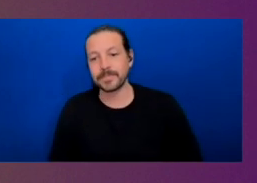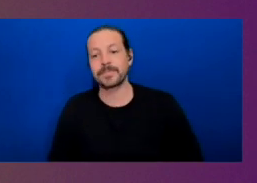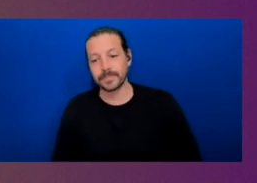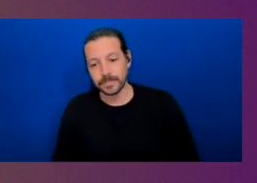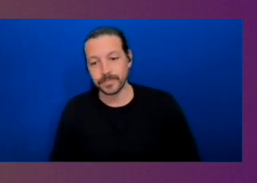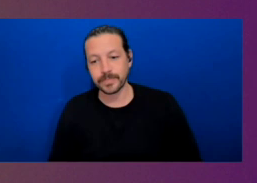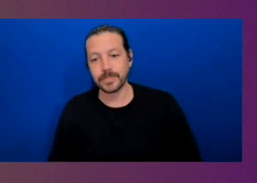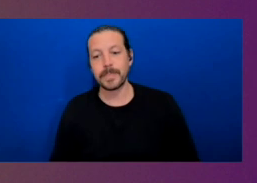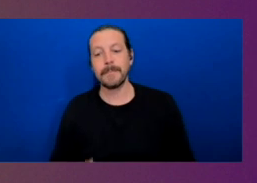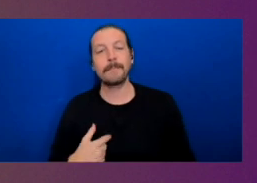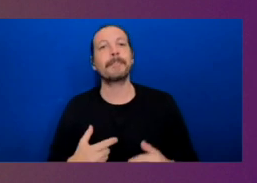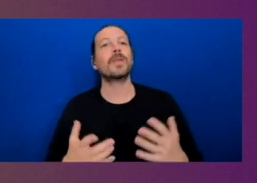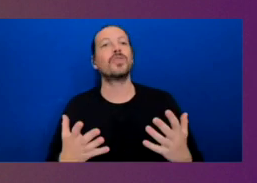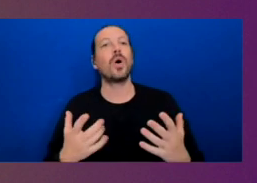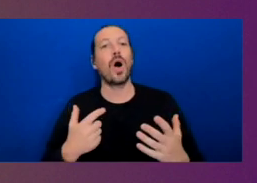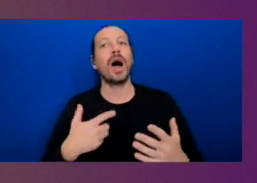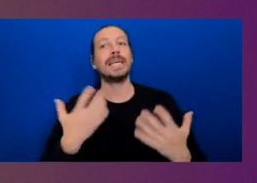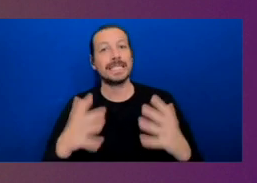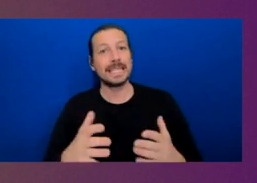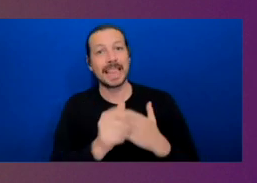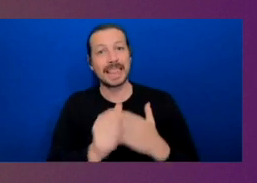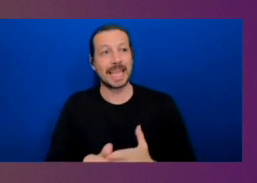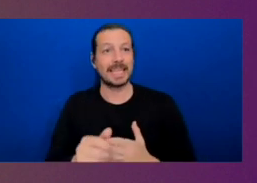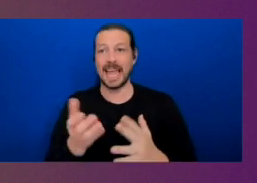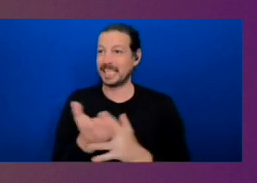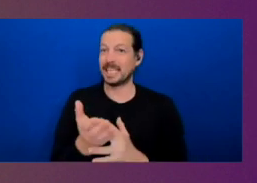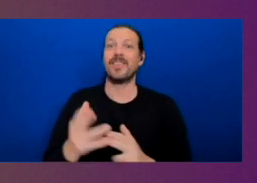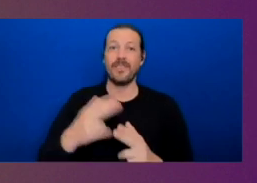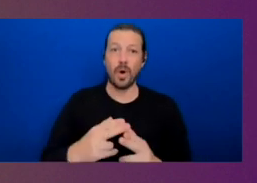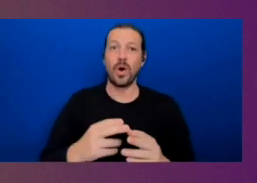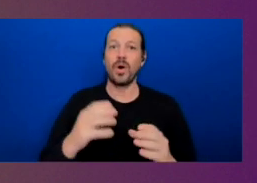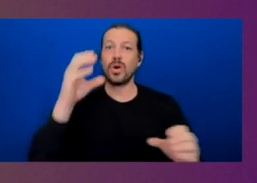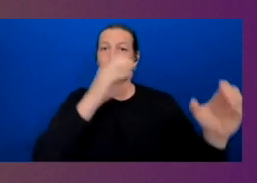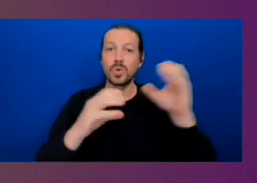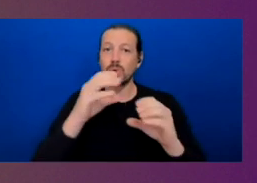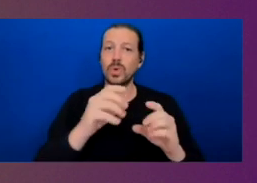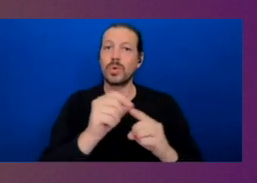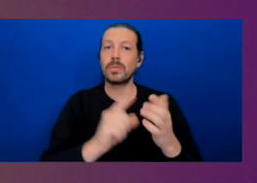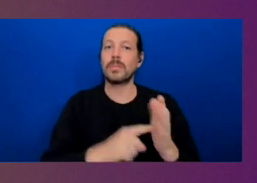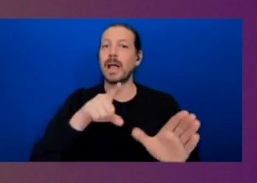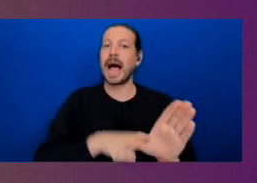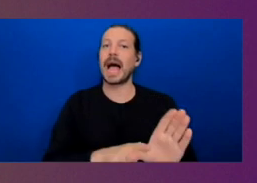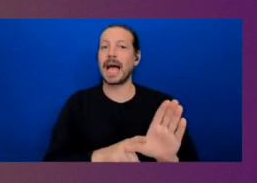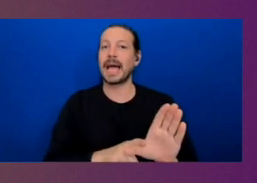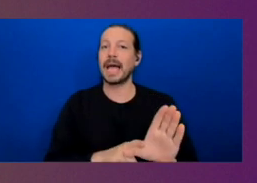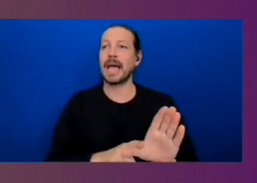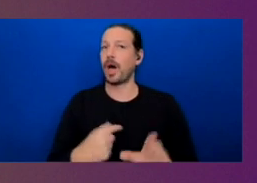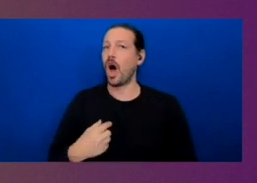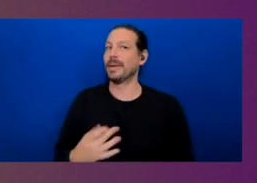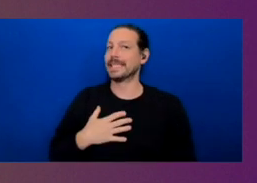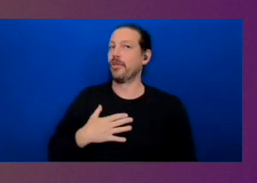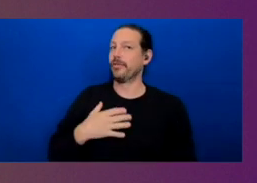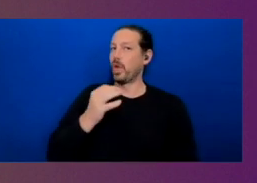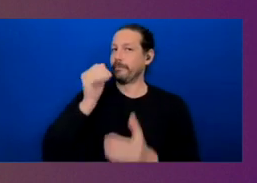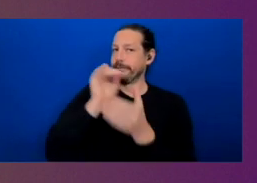leading accessibility for Google Play, the whole suite of Play products, but I knew I didn't know anything. So I hired this test